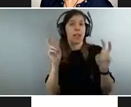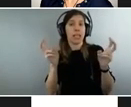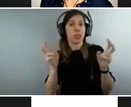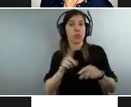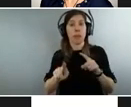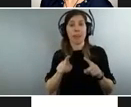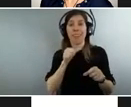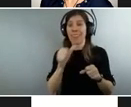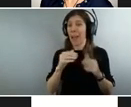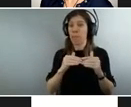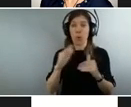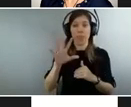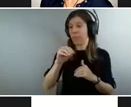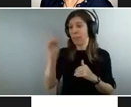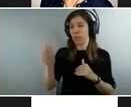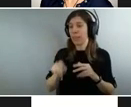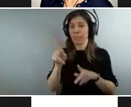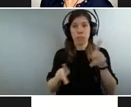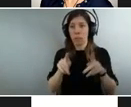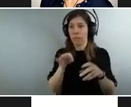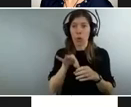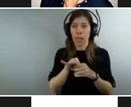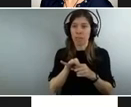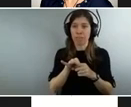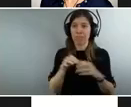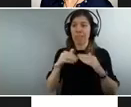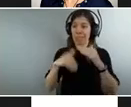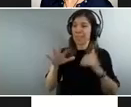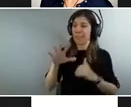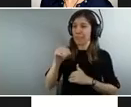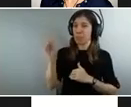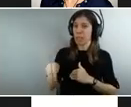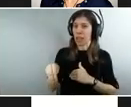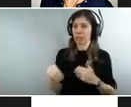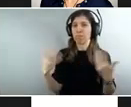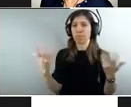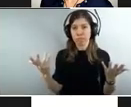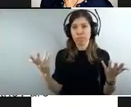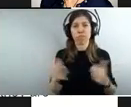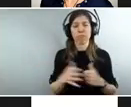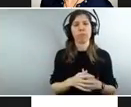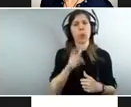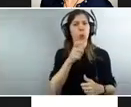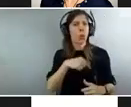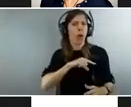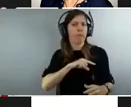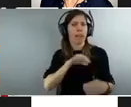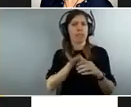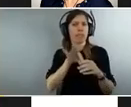minority of eligible voters to vote. So who is eligible to vote?